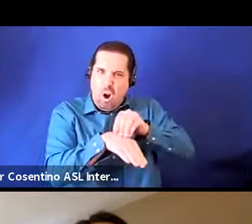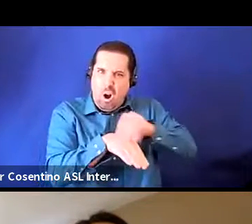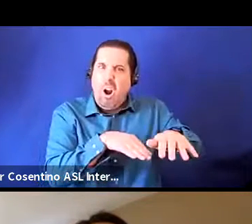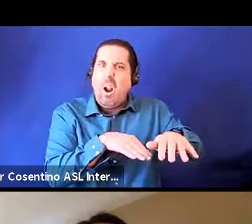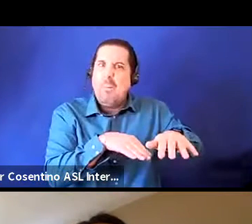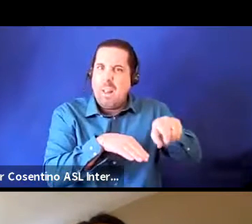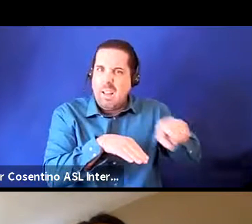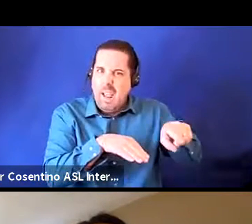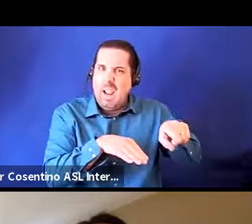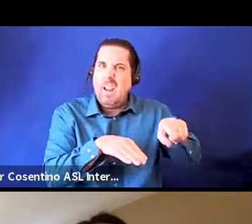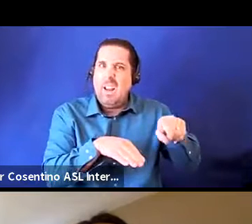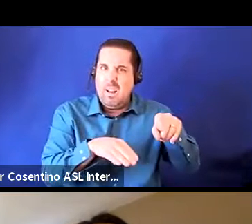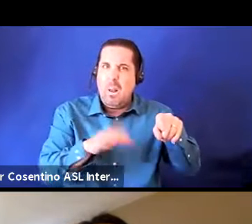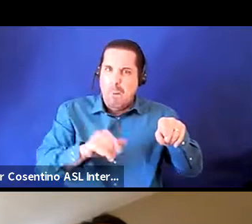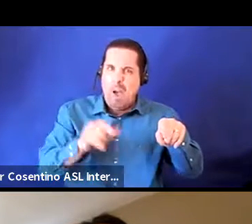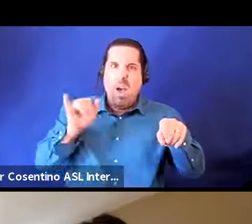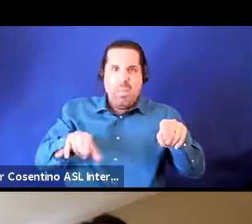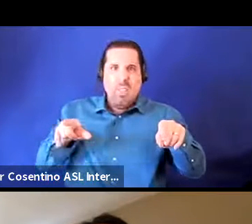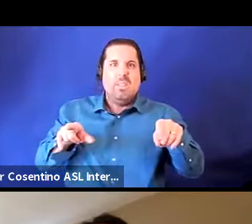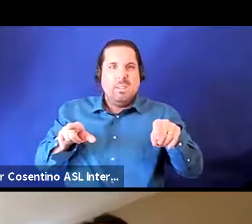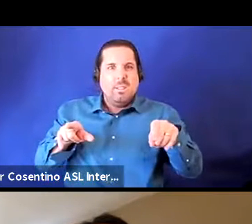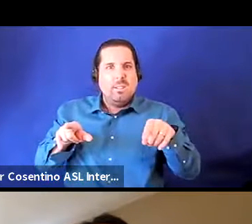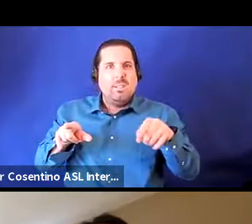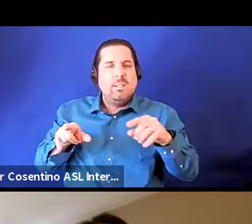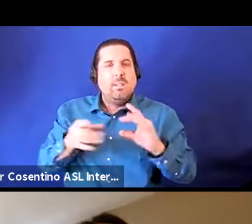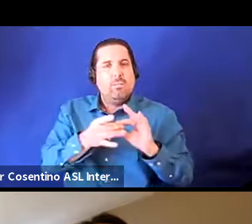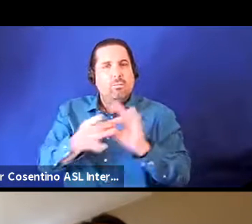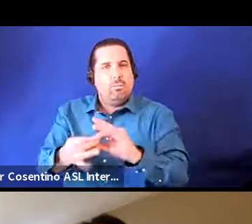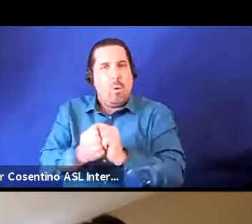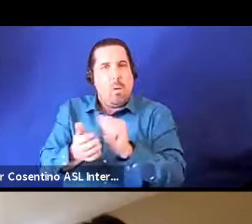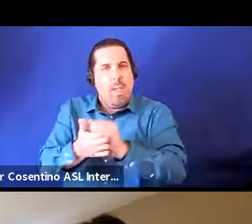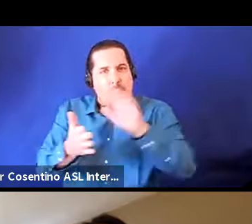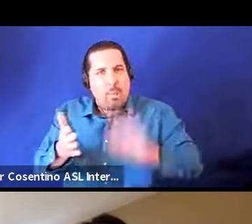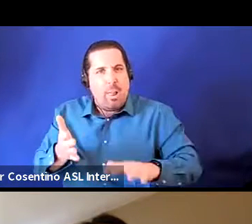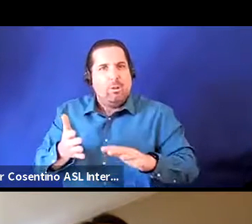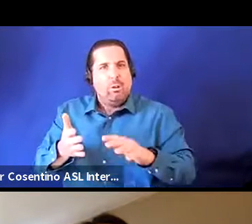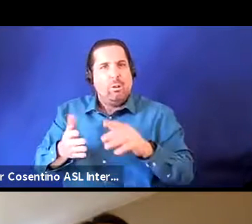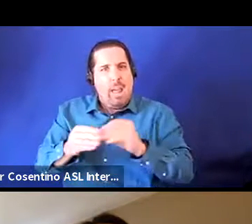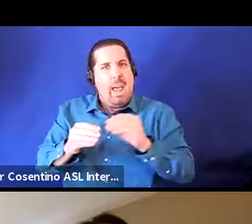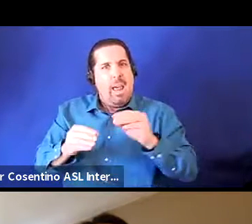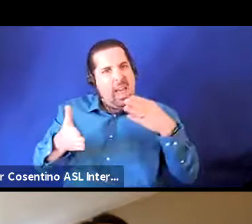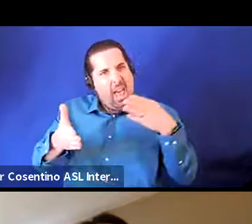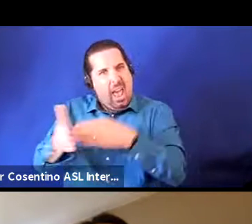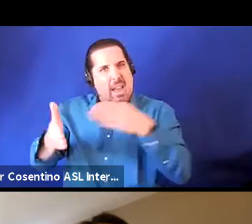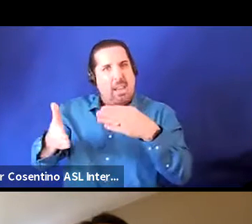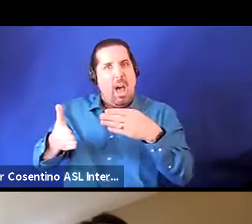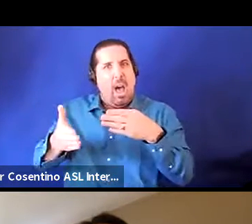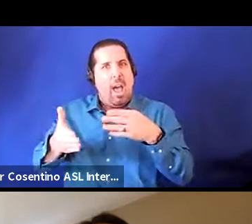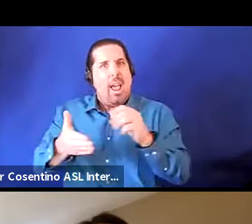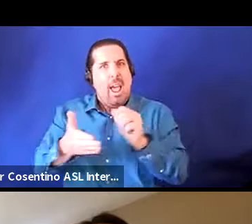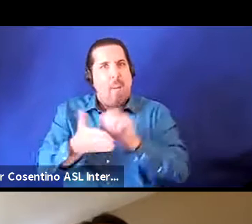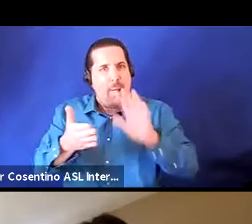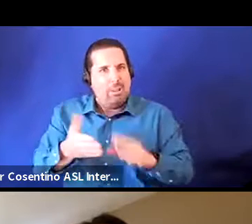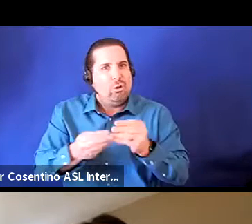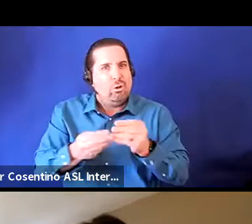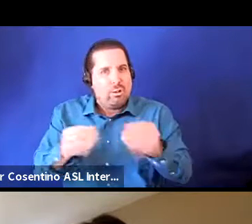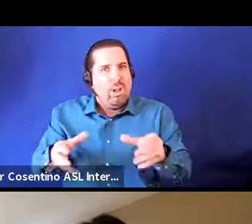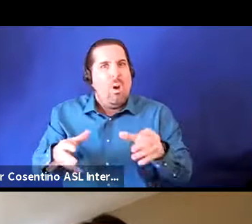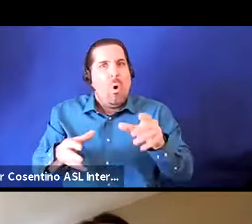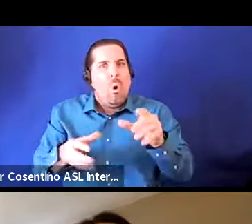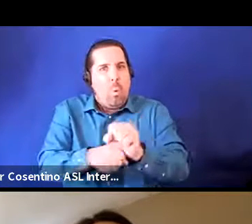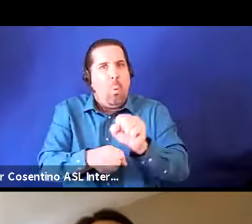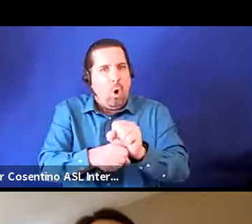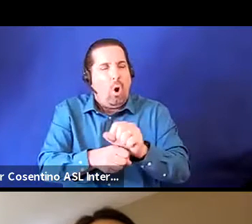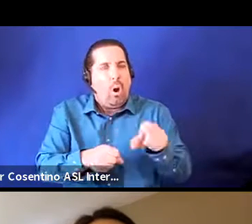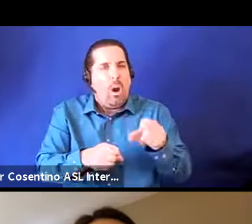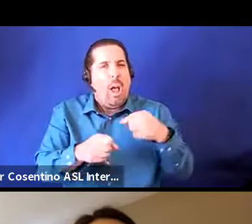both directions, in abolition or anti-abolitionary work. And the positioning of Asian Americans, which is